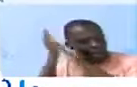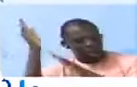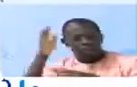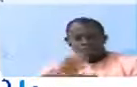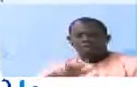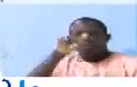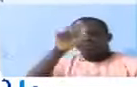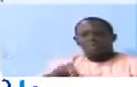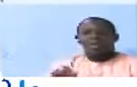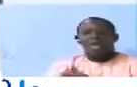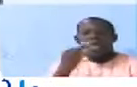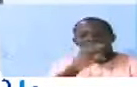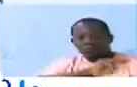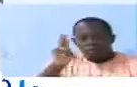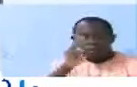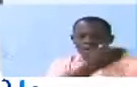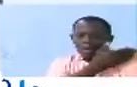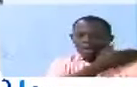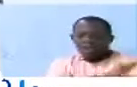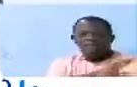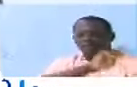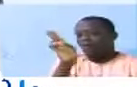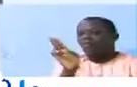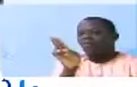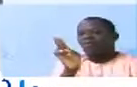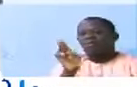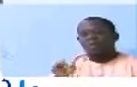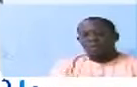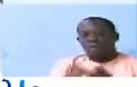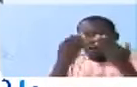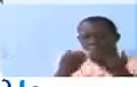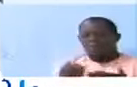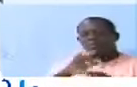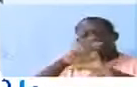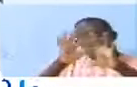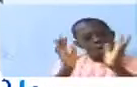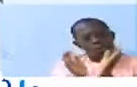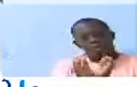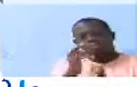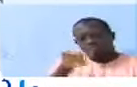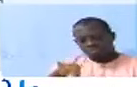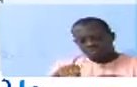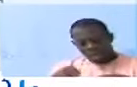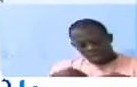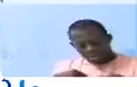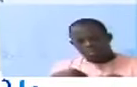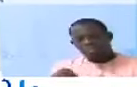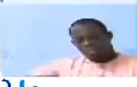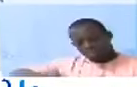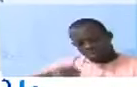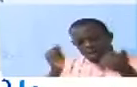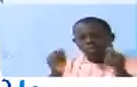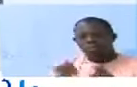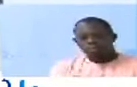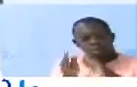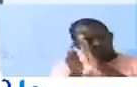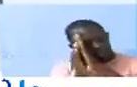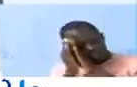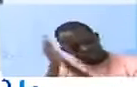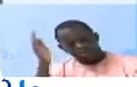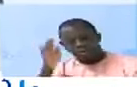not leave us alone. Nata wakili mumu mubela. We all agreed and lied down.